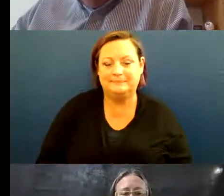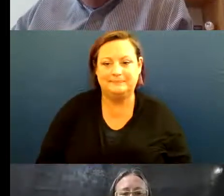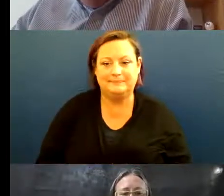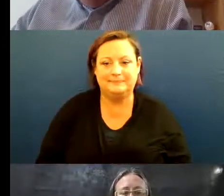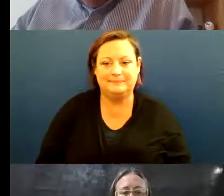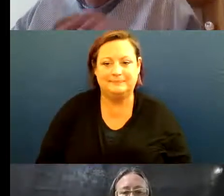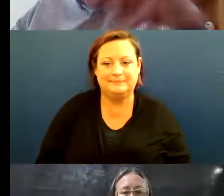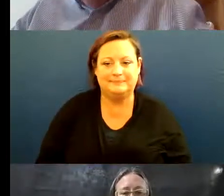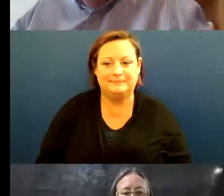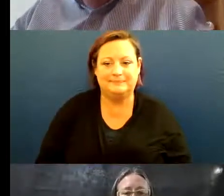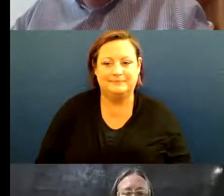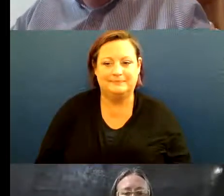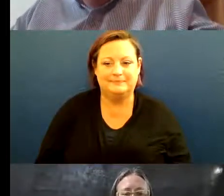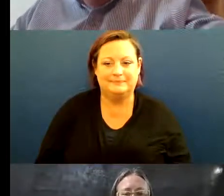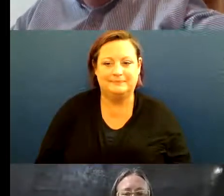So